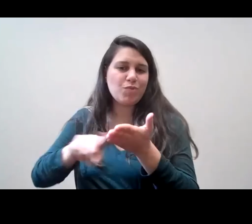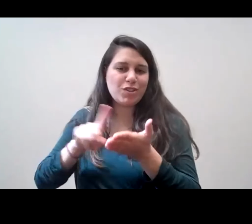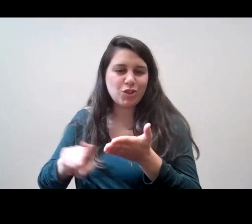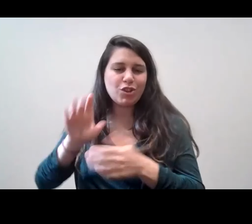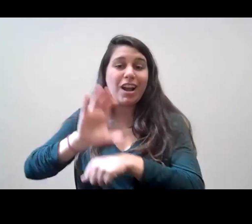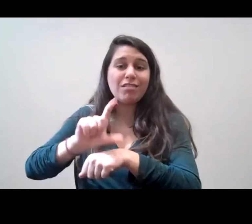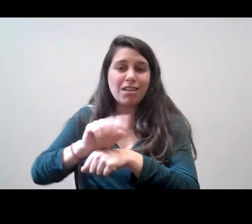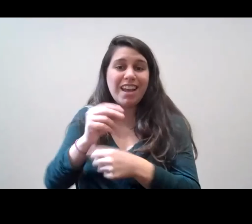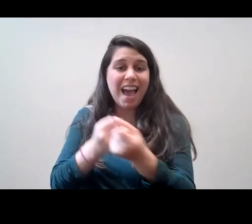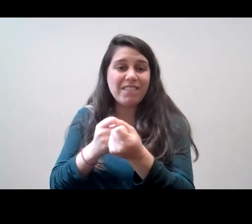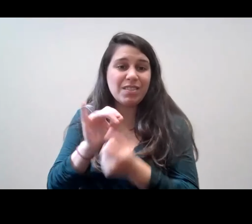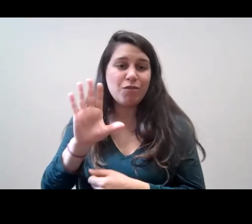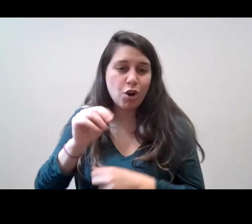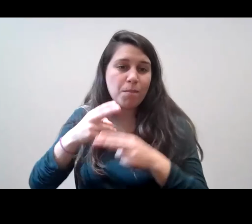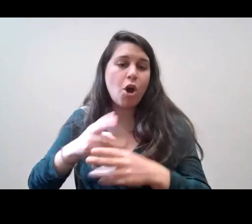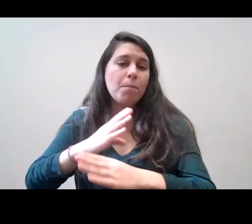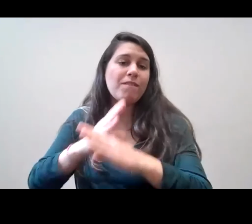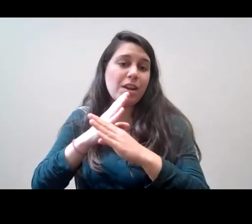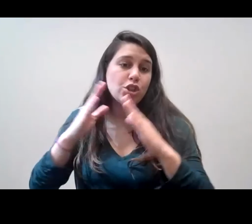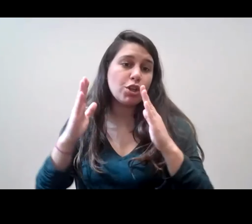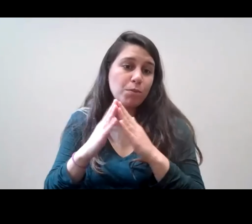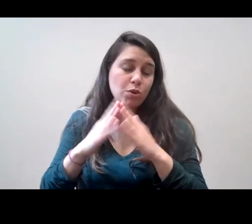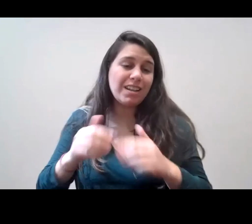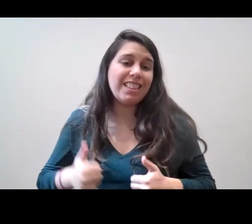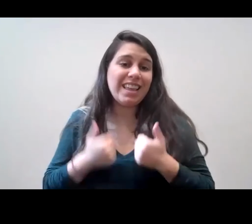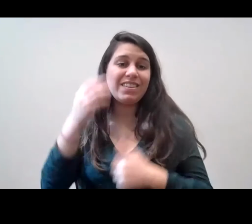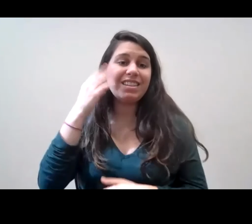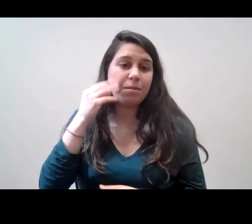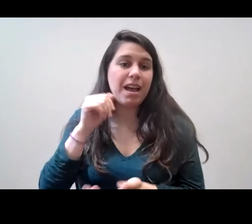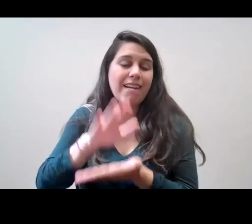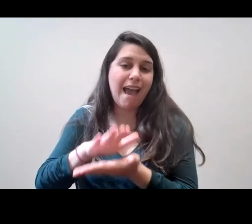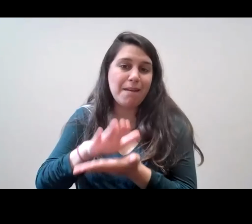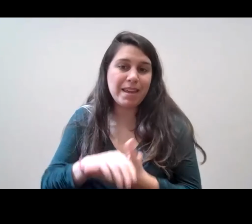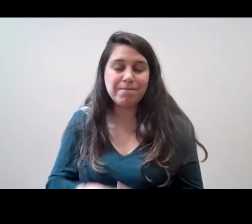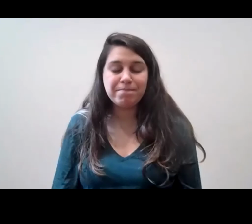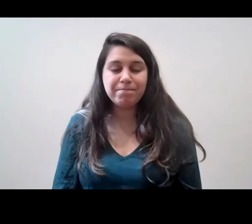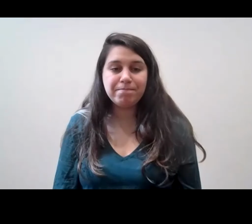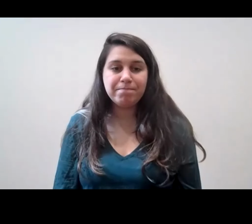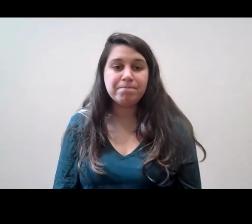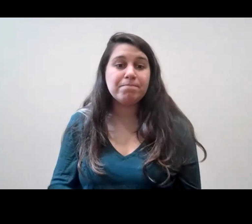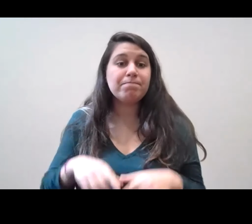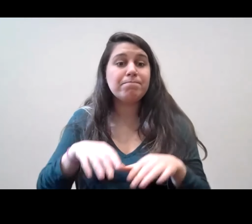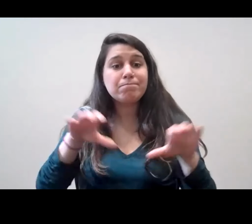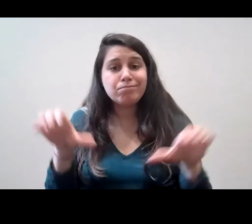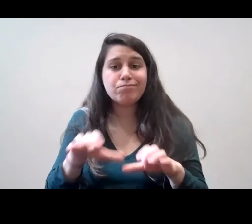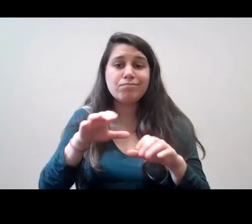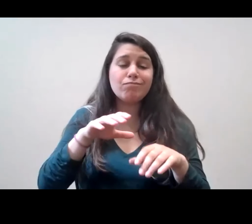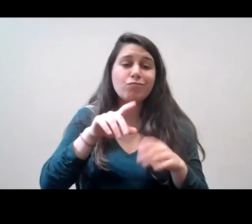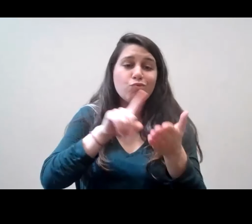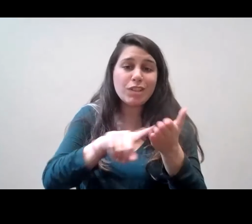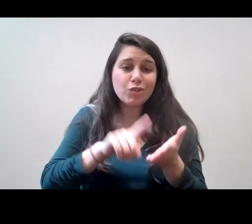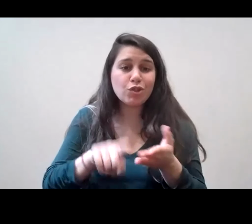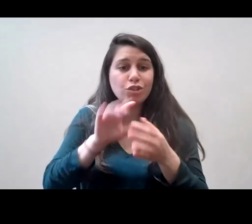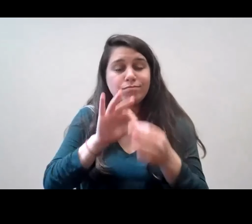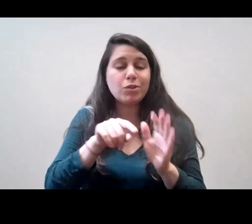firm called the Prevention Communities and Lived Experience Academy, where he conducts and publishes applied research related to